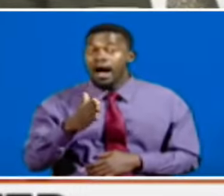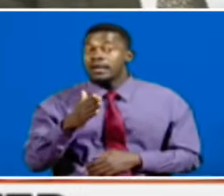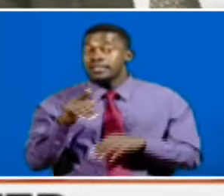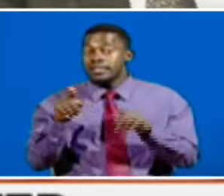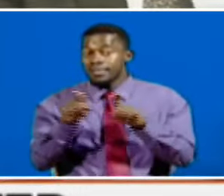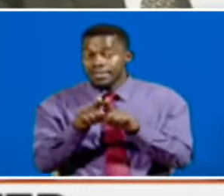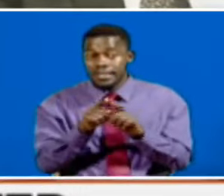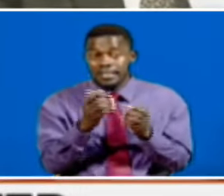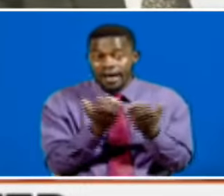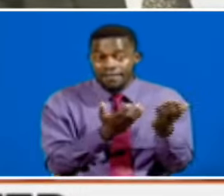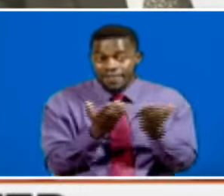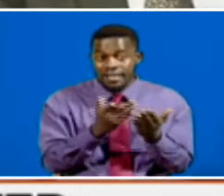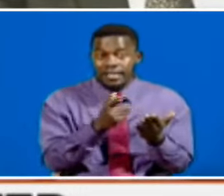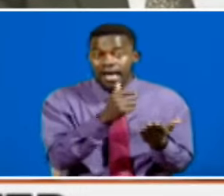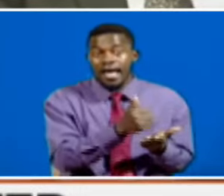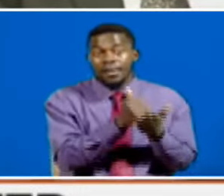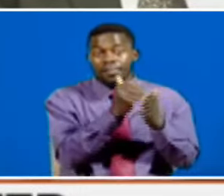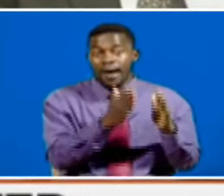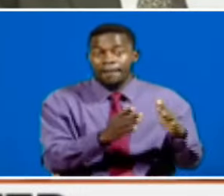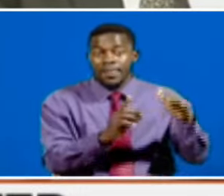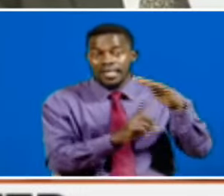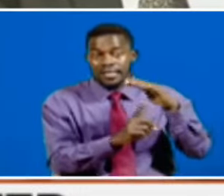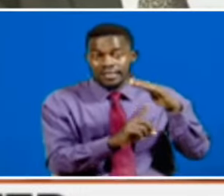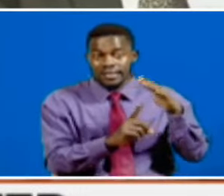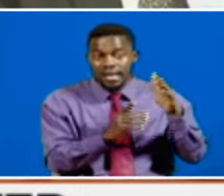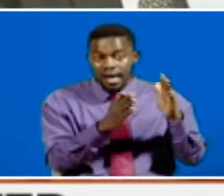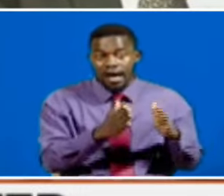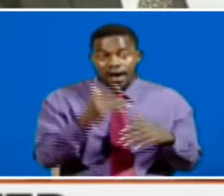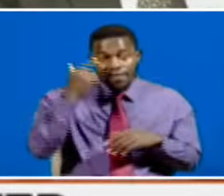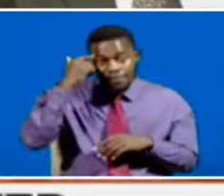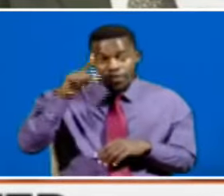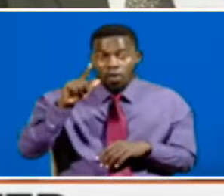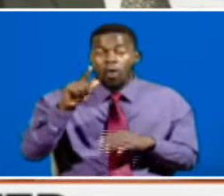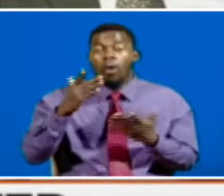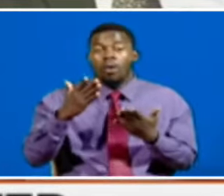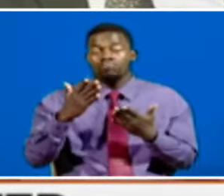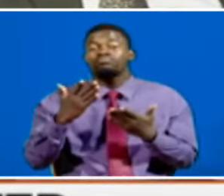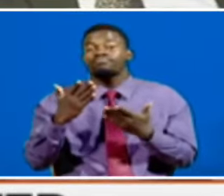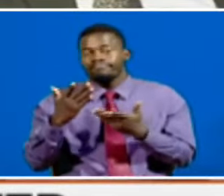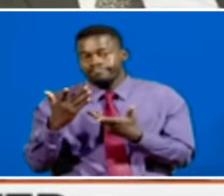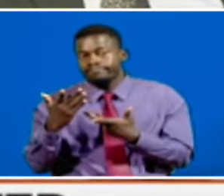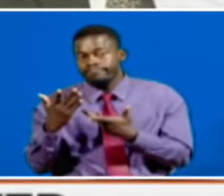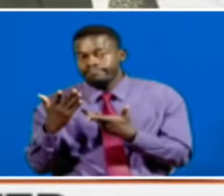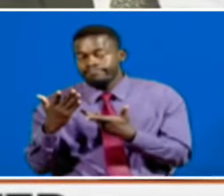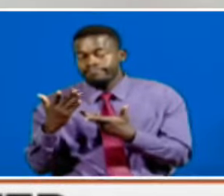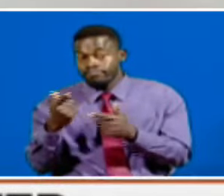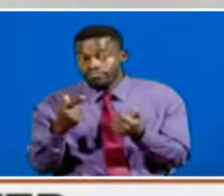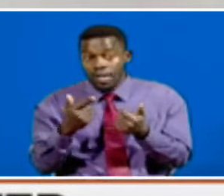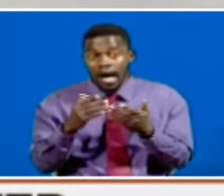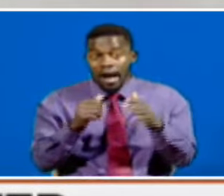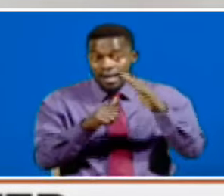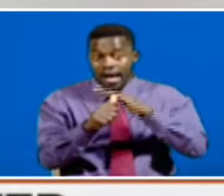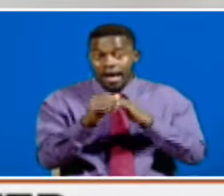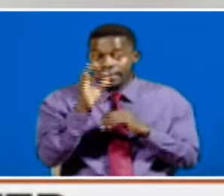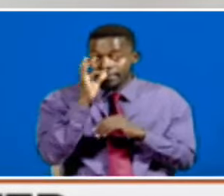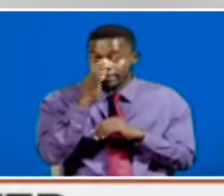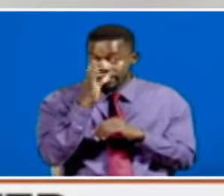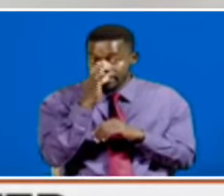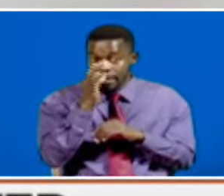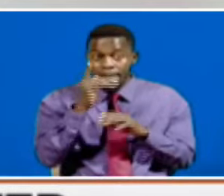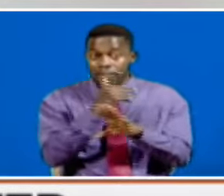also served as an assistant minister for industrialization under President Mwai Kibaki, termed the